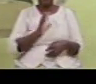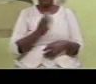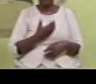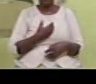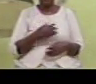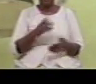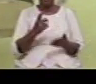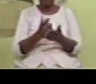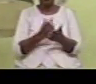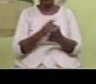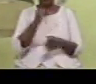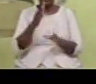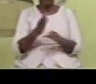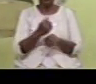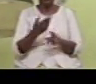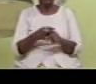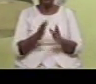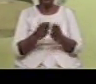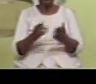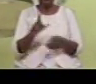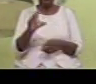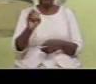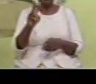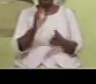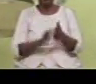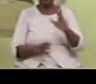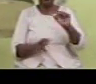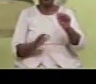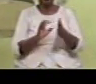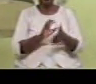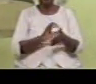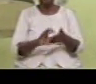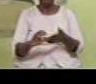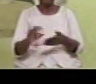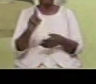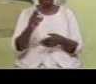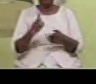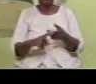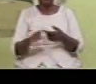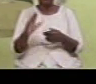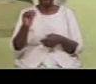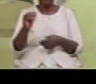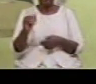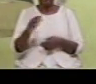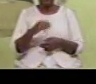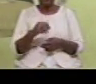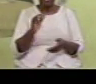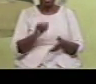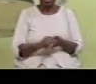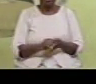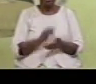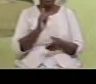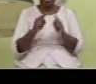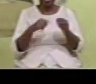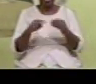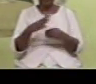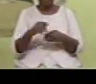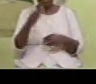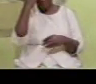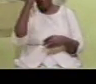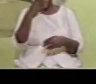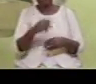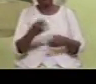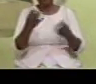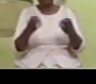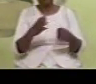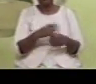book of Leviticus, chapter 13 through to 15. It centers on identification and cleansing of leprosy, with emphasis